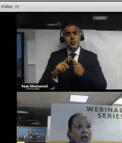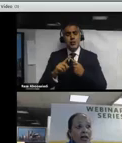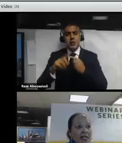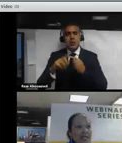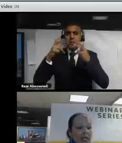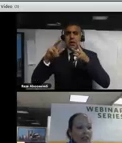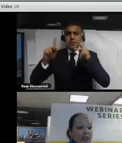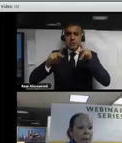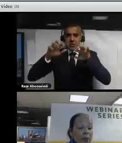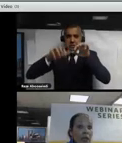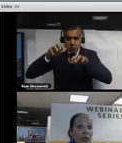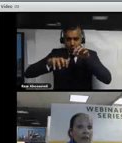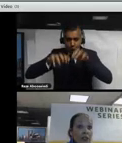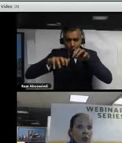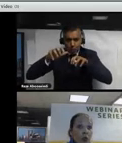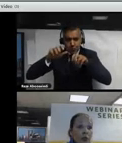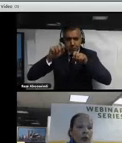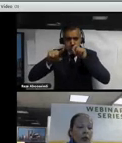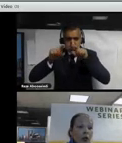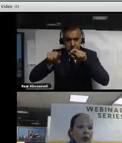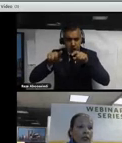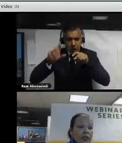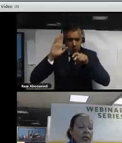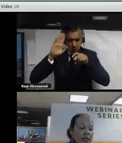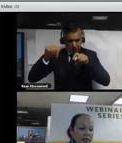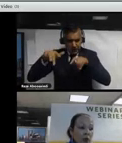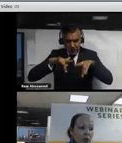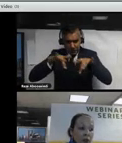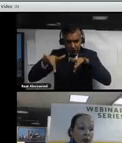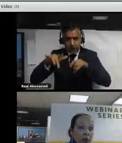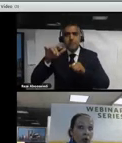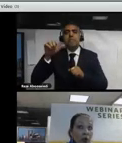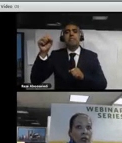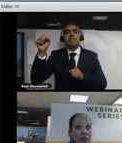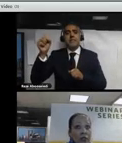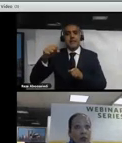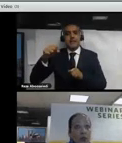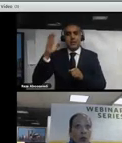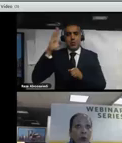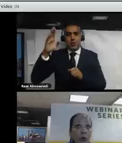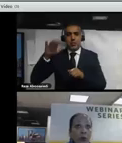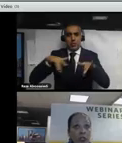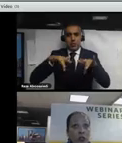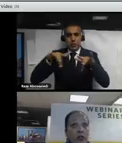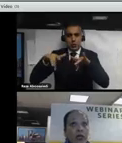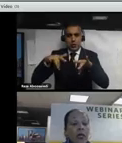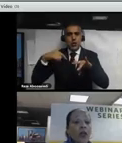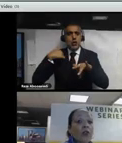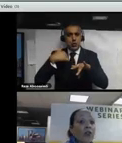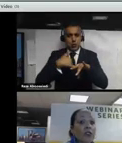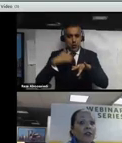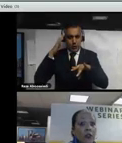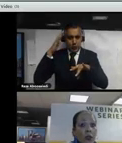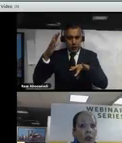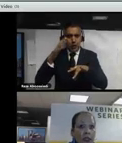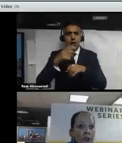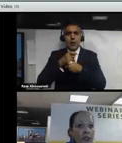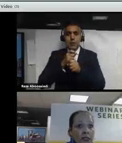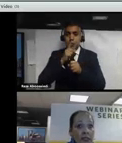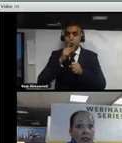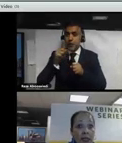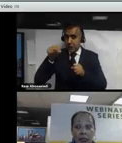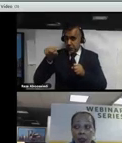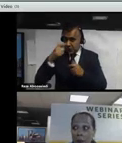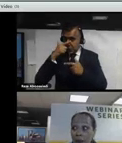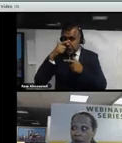wrote in to ask if this will be recorded. Yes, it will be recorded, and so we will make sure that those of you who are